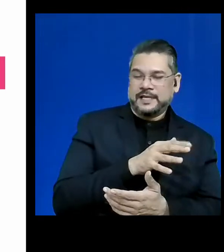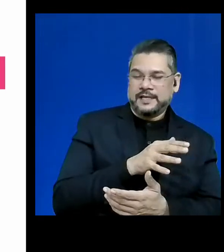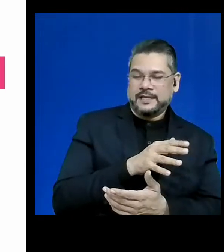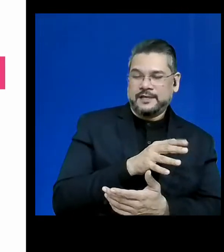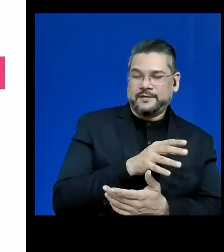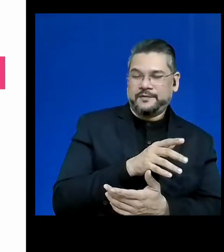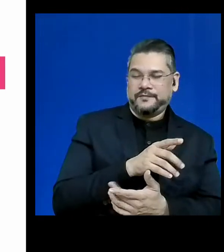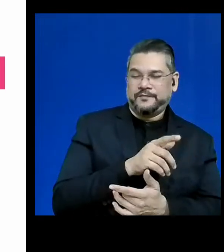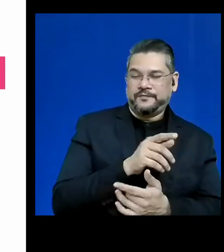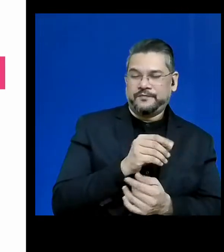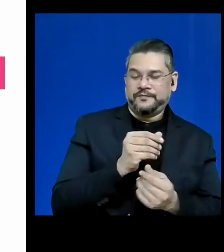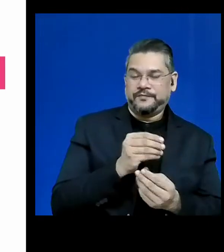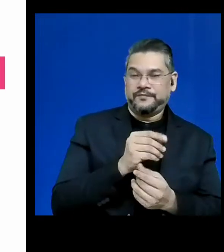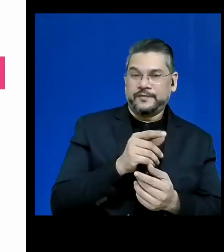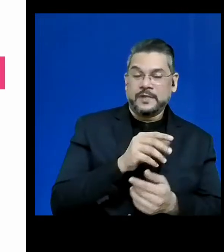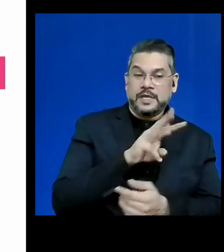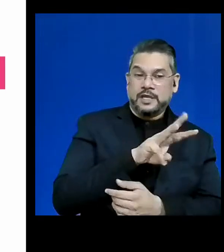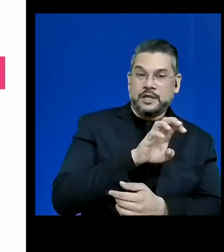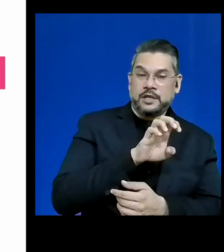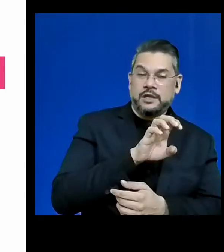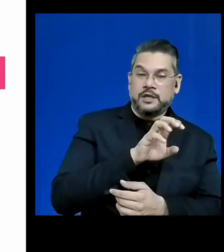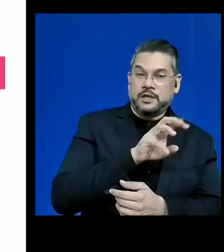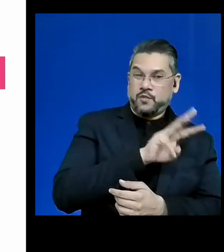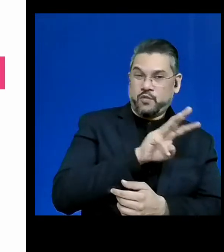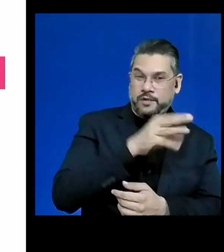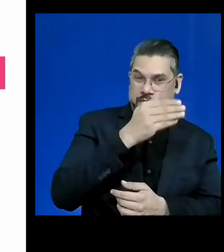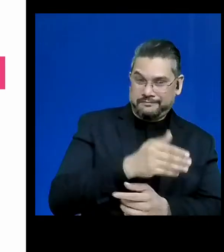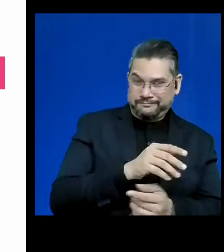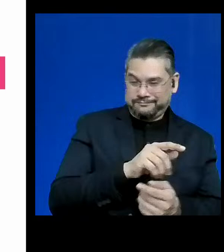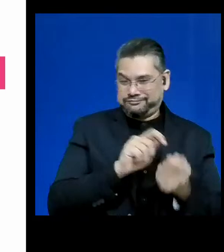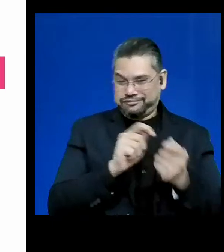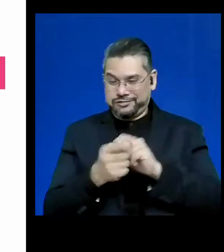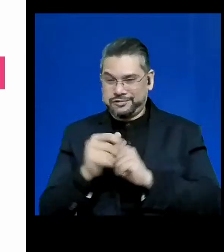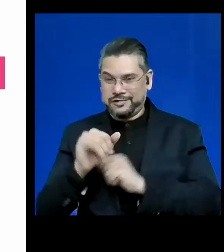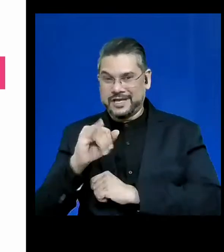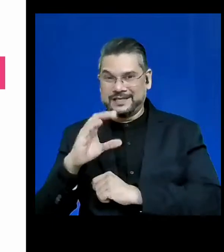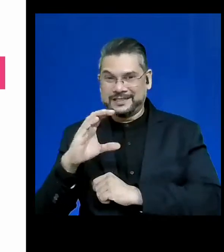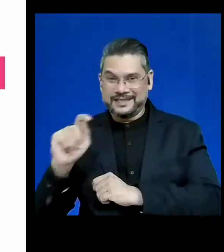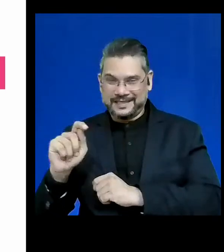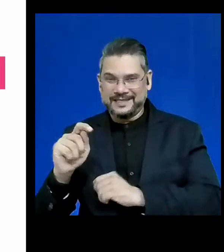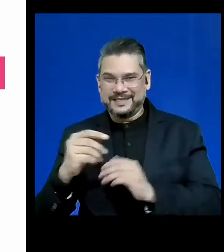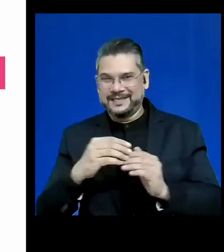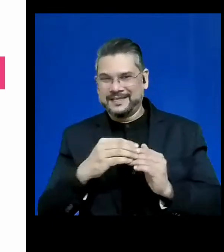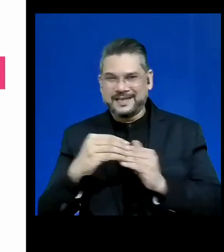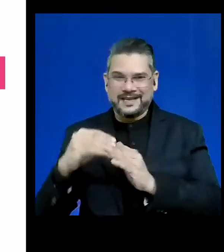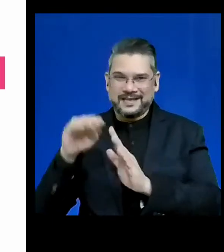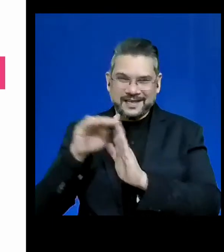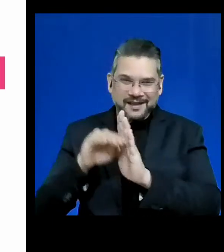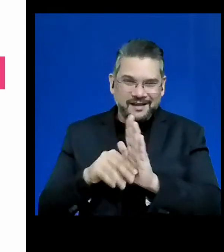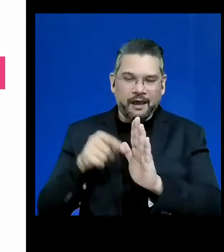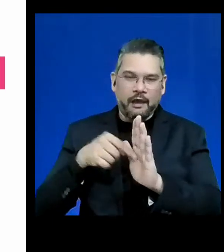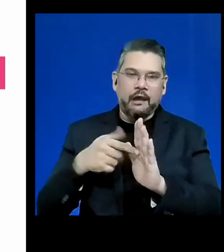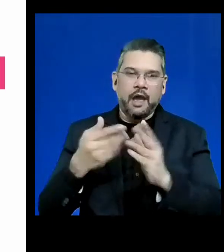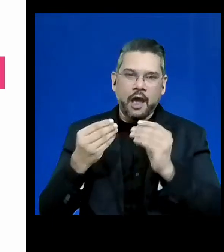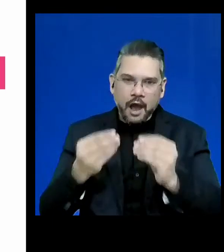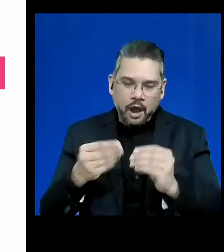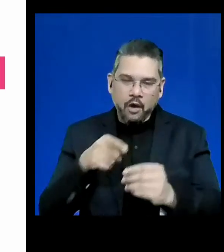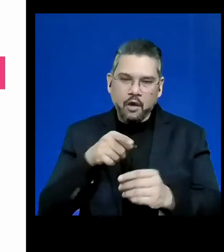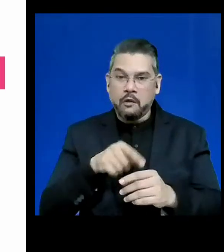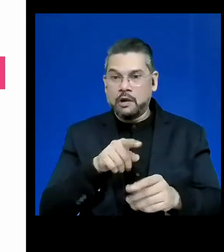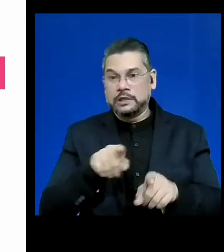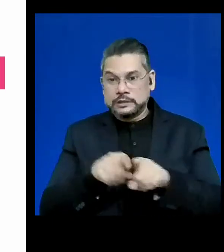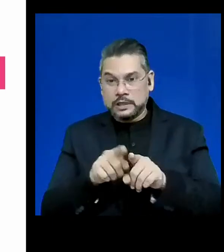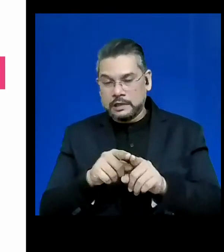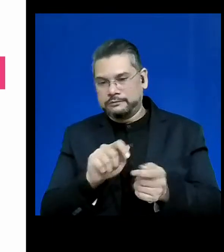the web to ICT guidance and such, which will provide new mobile guidance, but that's